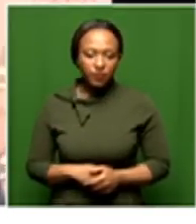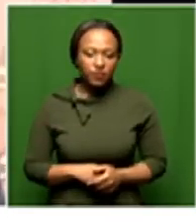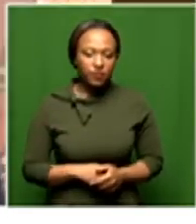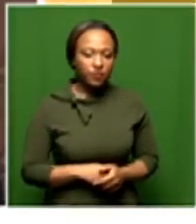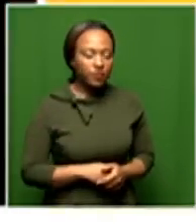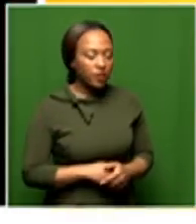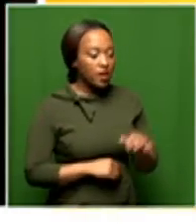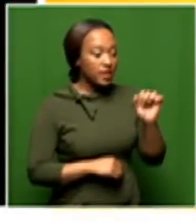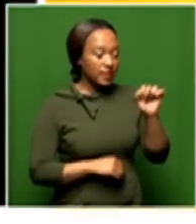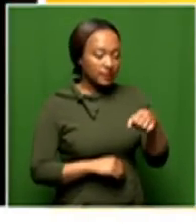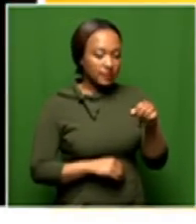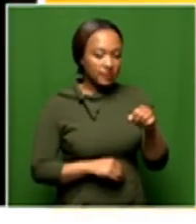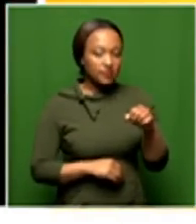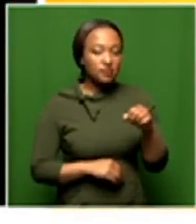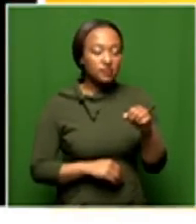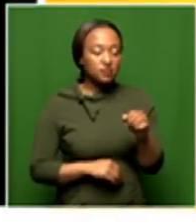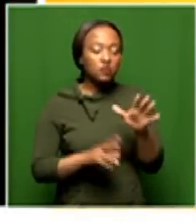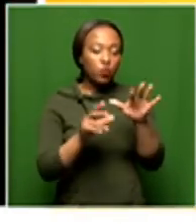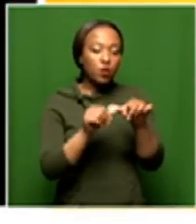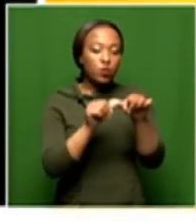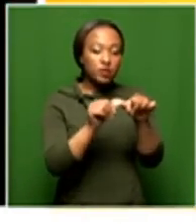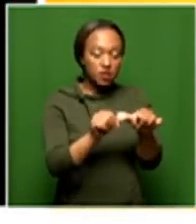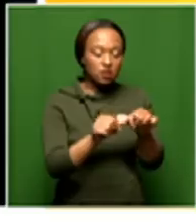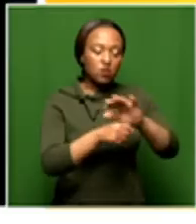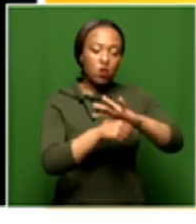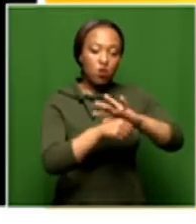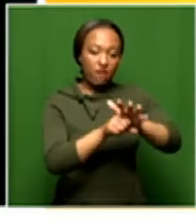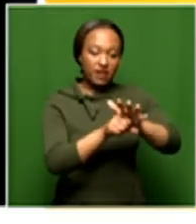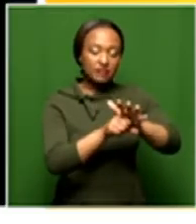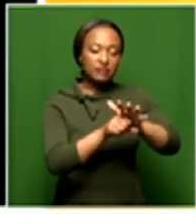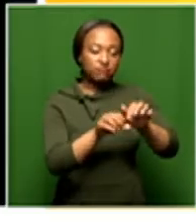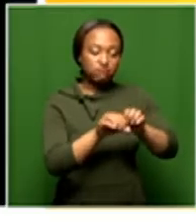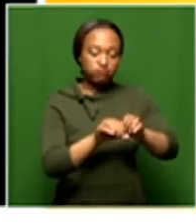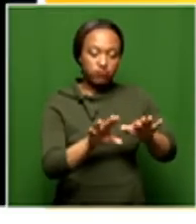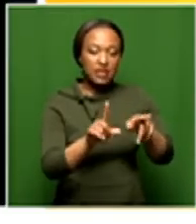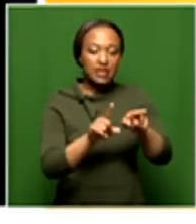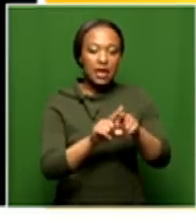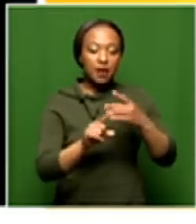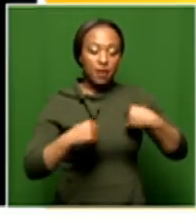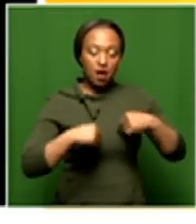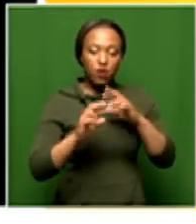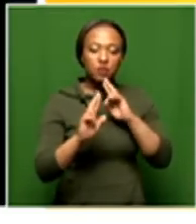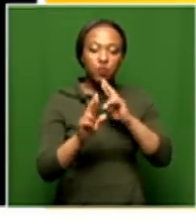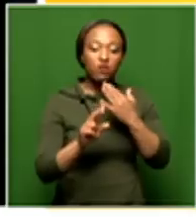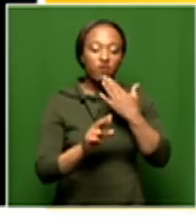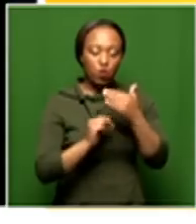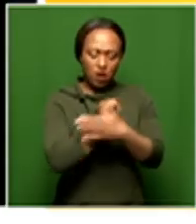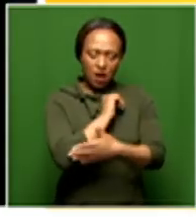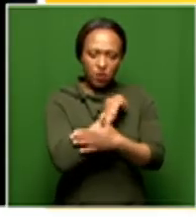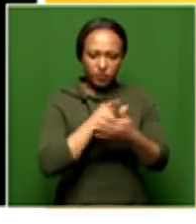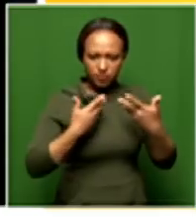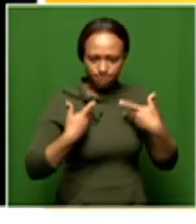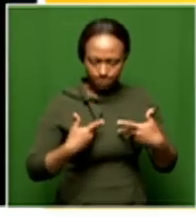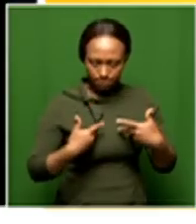Yes, of course, we still continue to discuss the COVID-19 pandemic and our response as a country. Particularly,